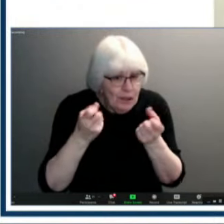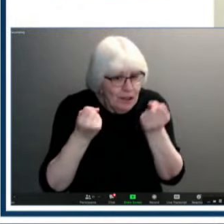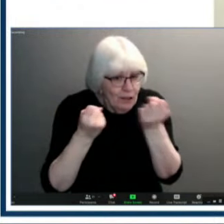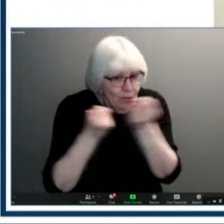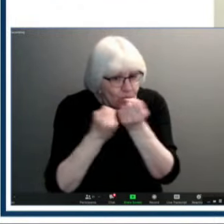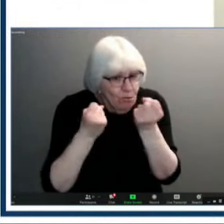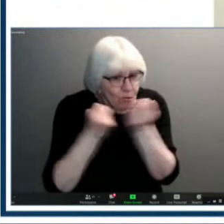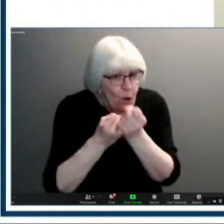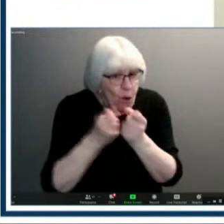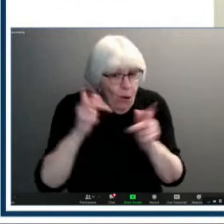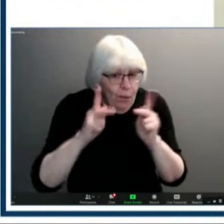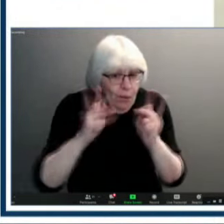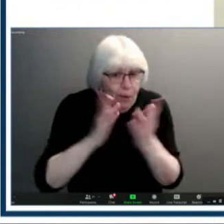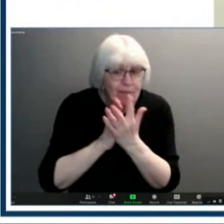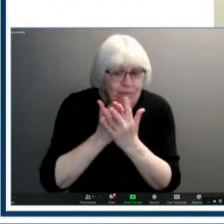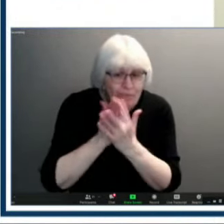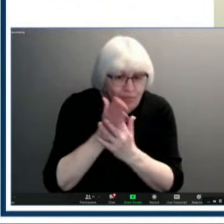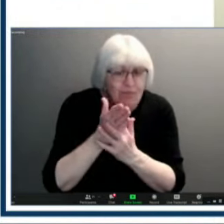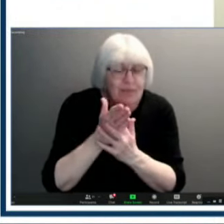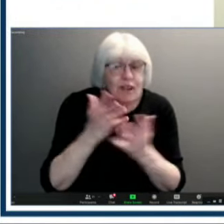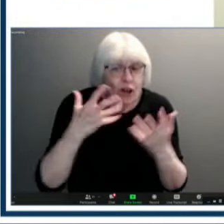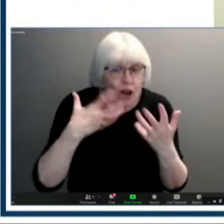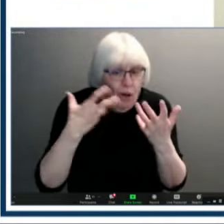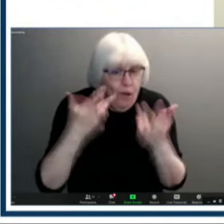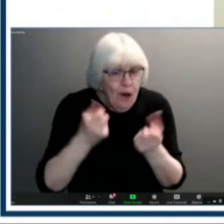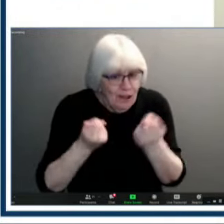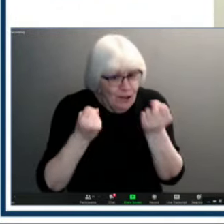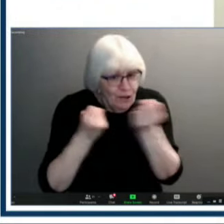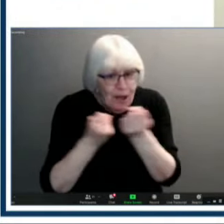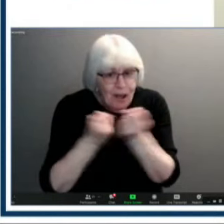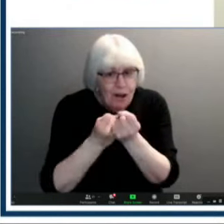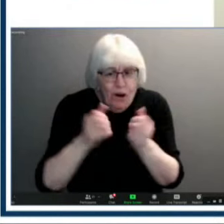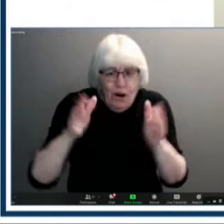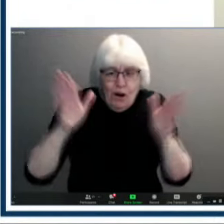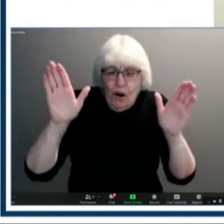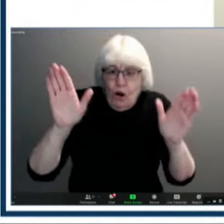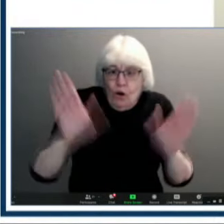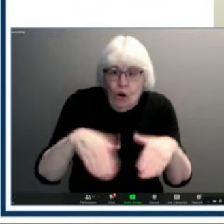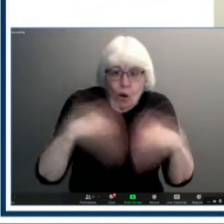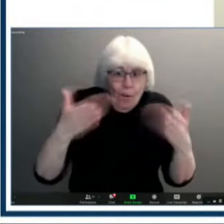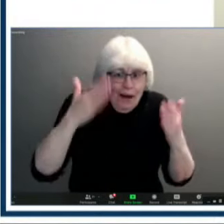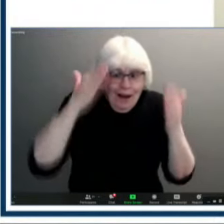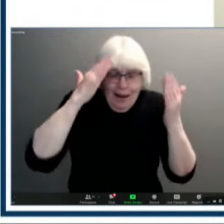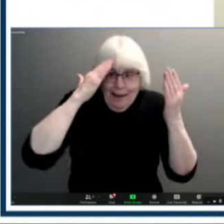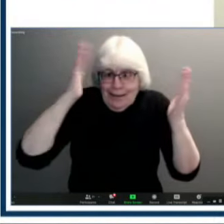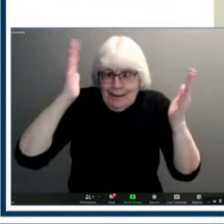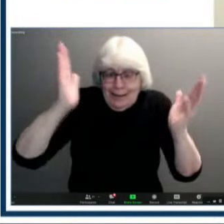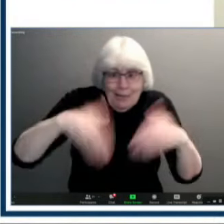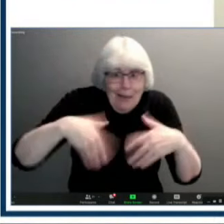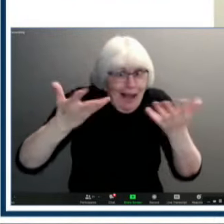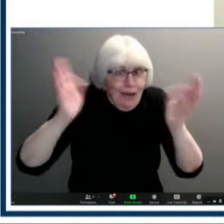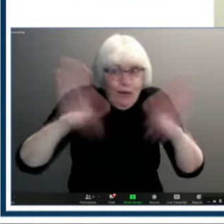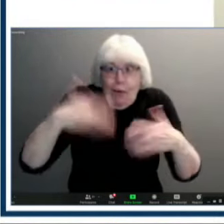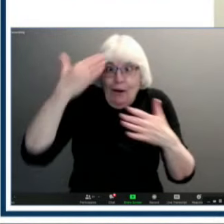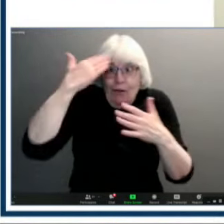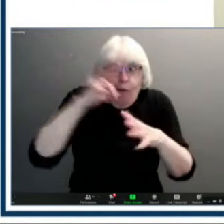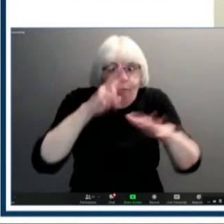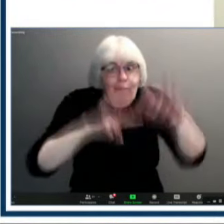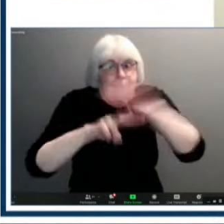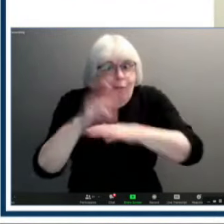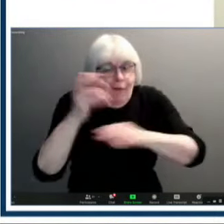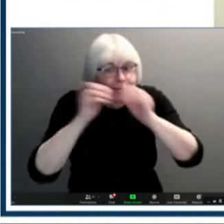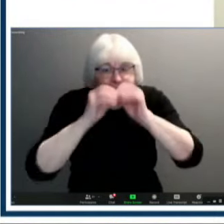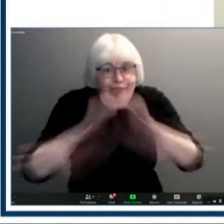Nobody wanted this wave. Nobody expected this wave. It's proving to be debilitating with